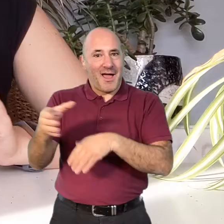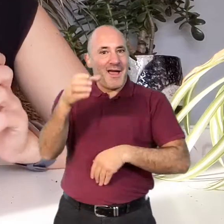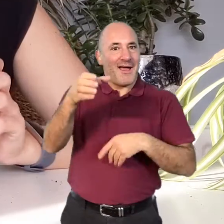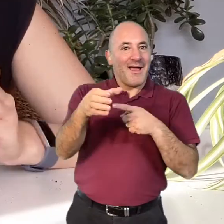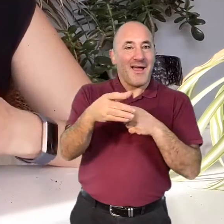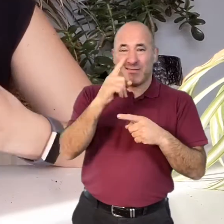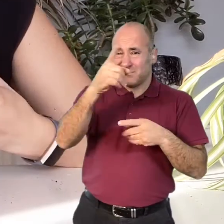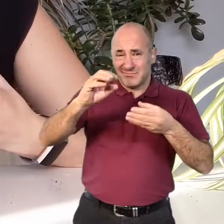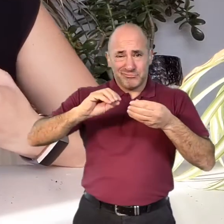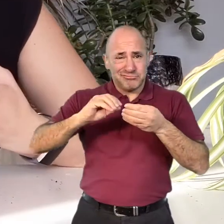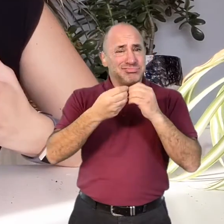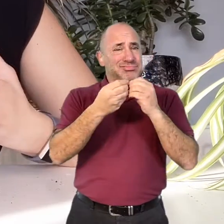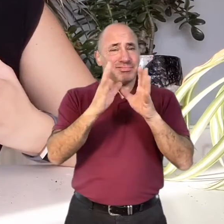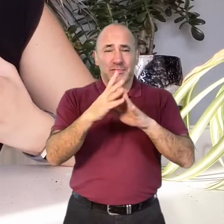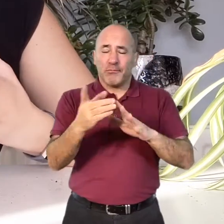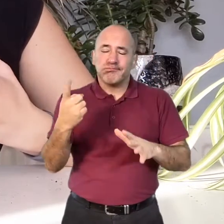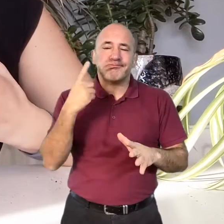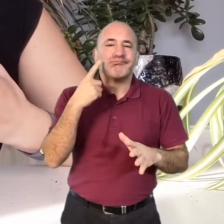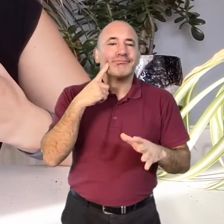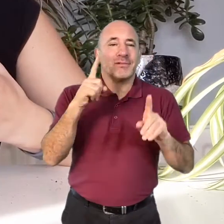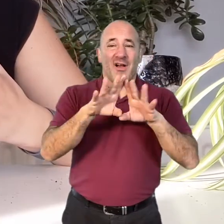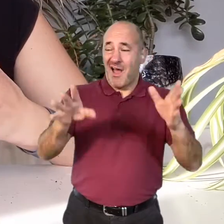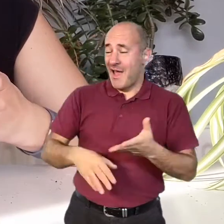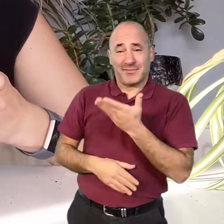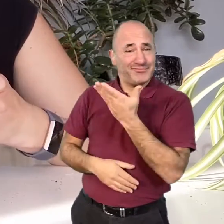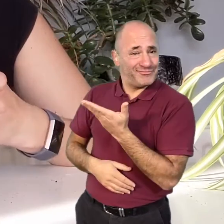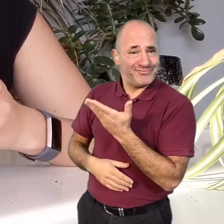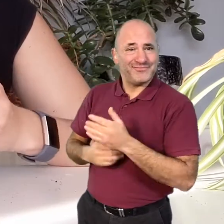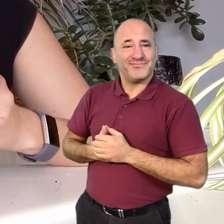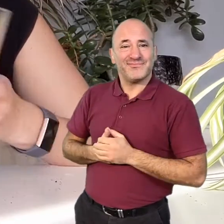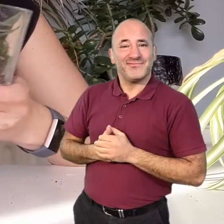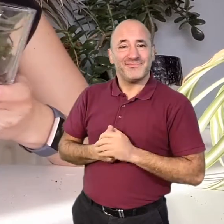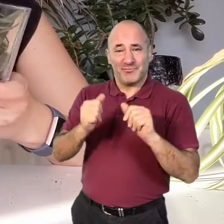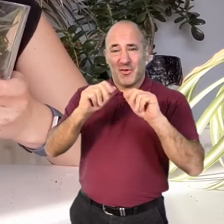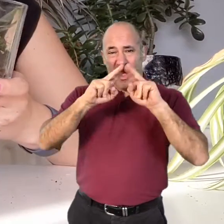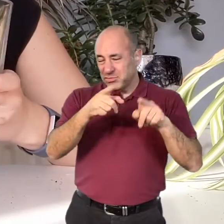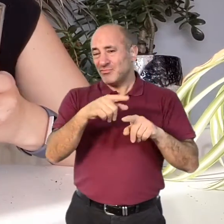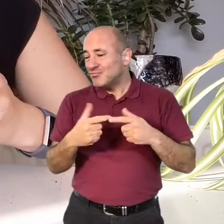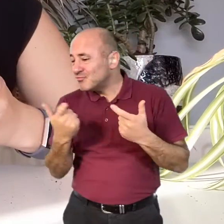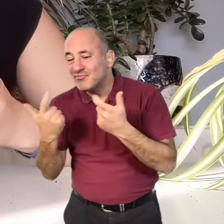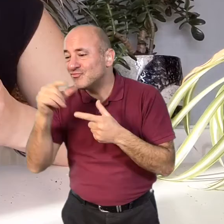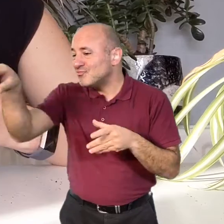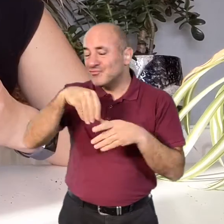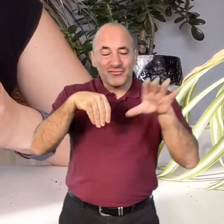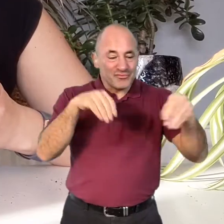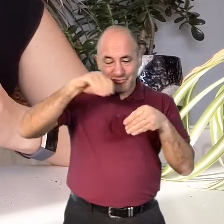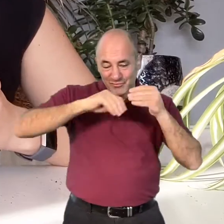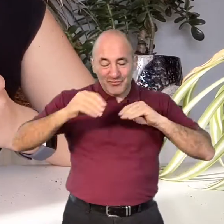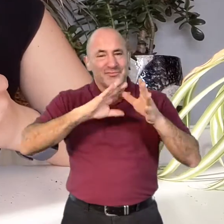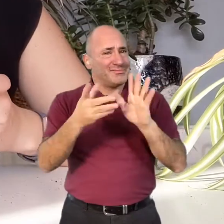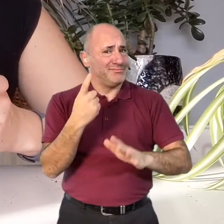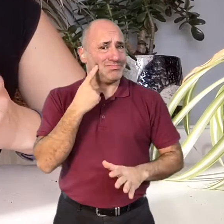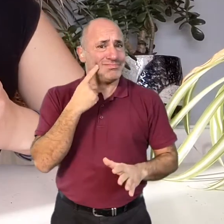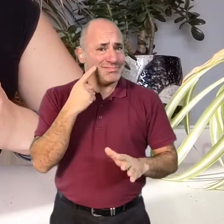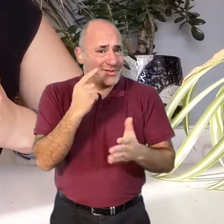home, and you can create and build a really small simple terrarium like this one with things that